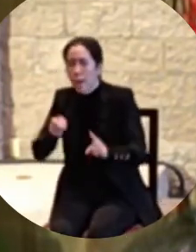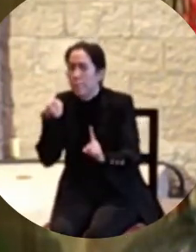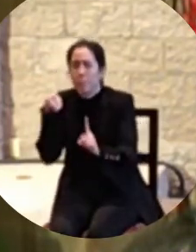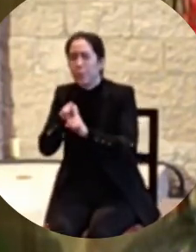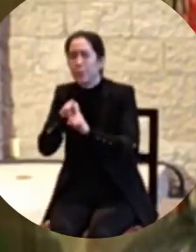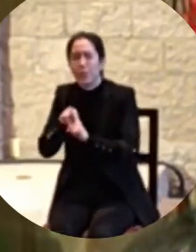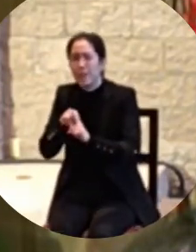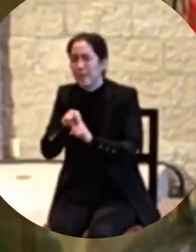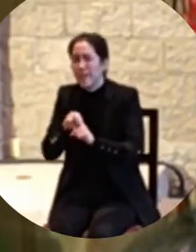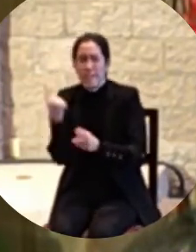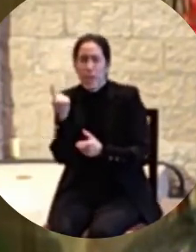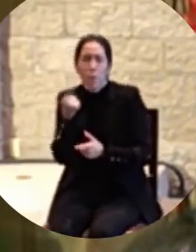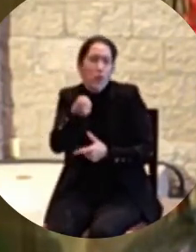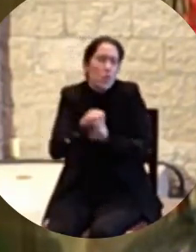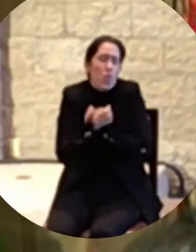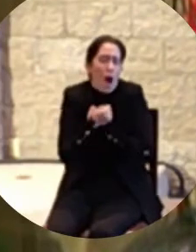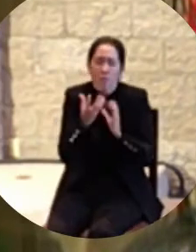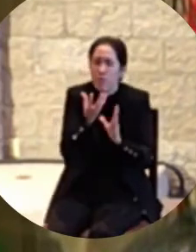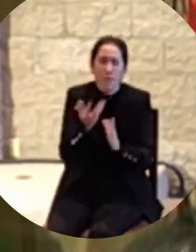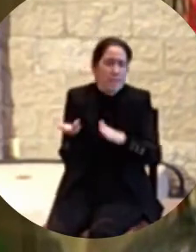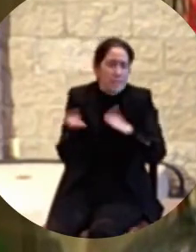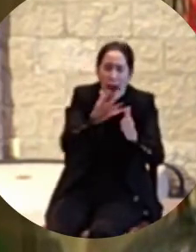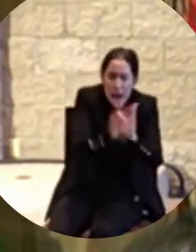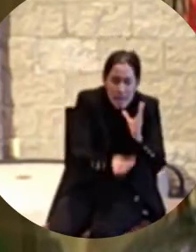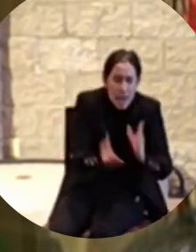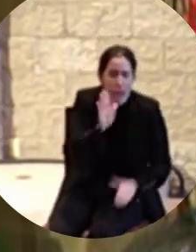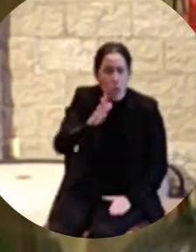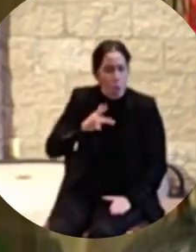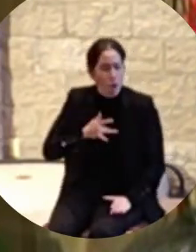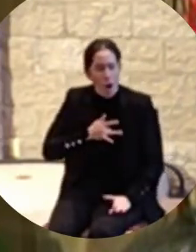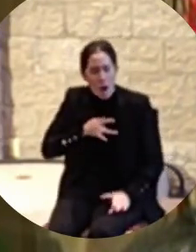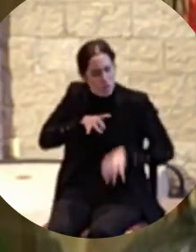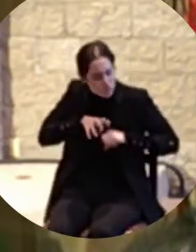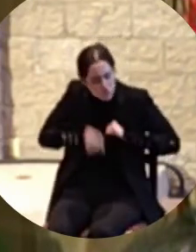The foundation drops right out from under you.